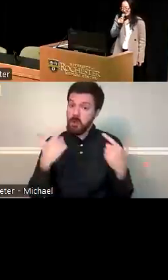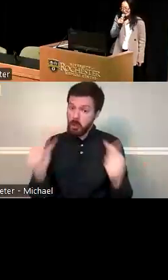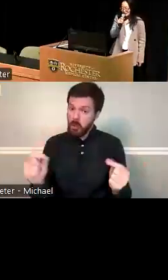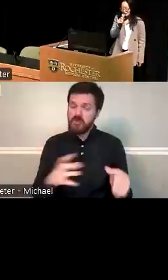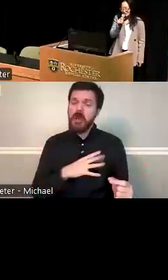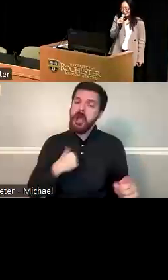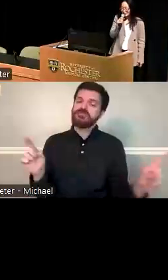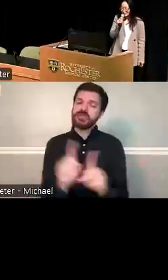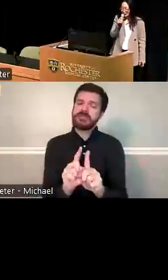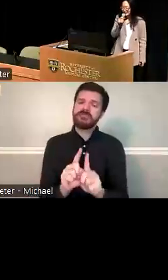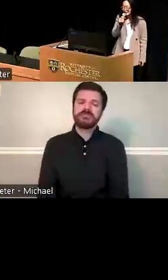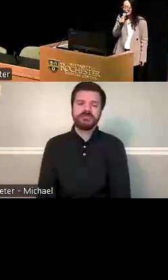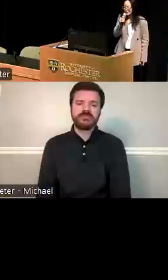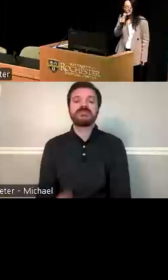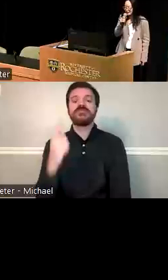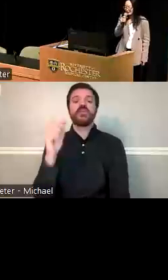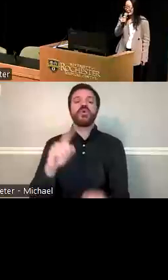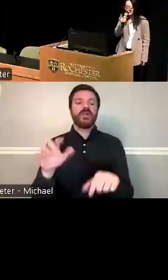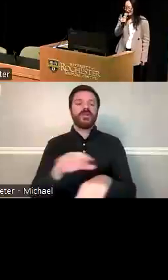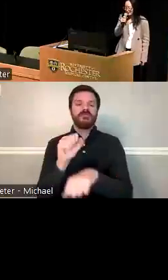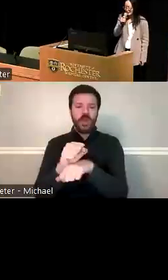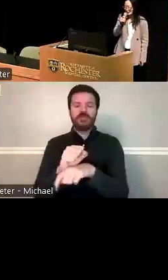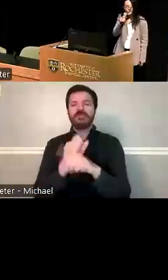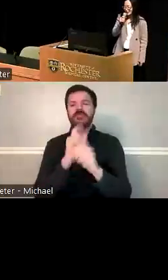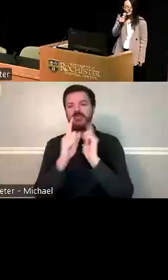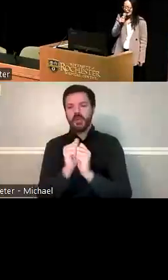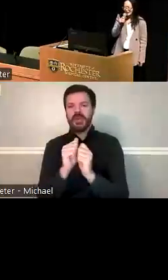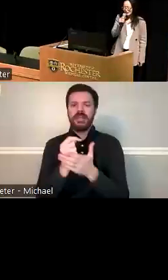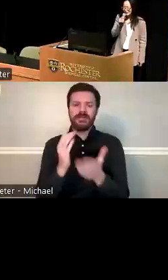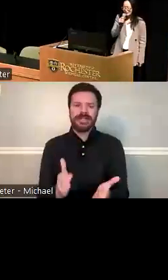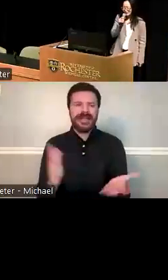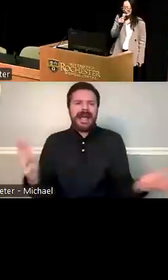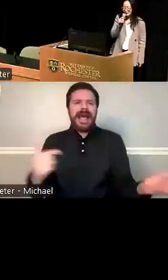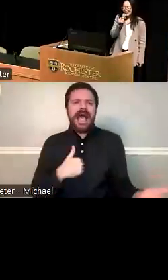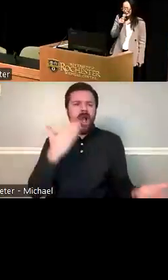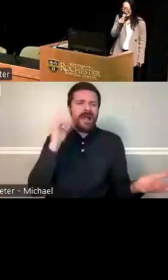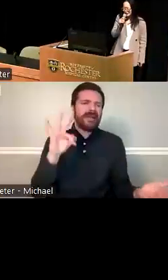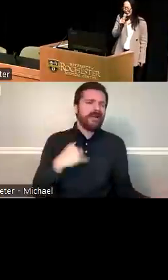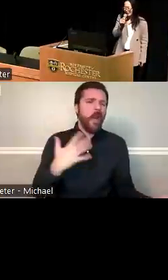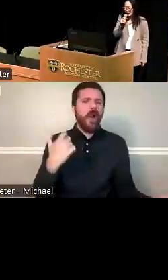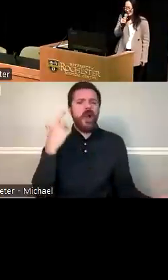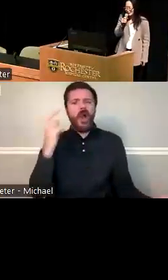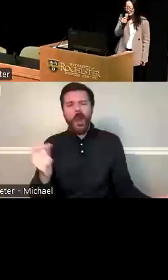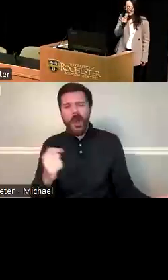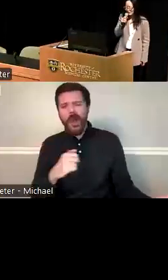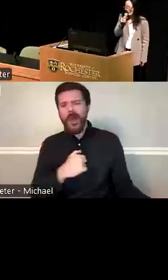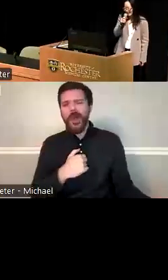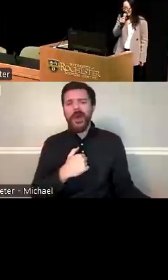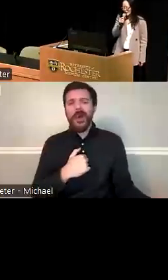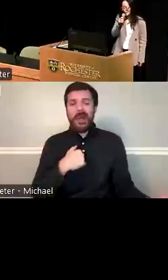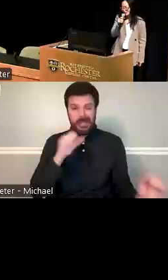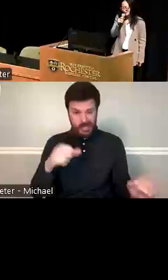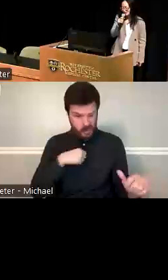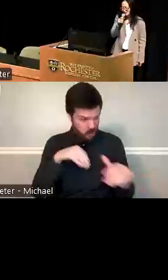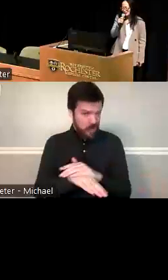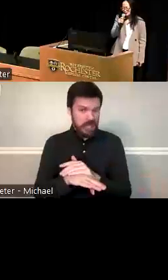she's going to her appointment and she's meeting with the therapist. Well, I just don't know if I want to go. I just don't know if I can